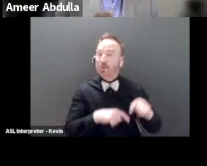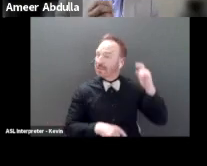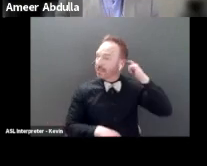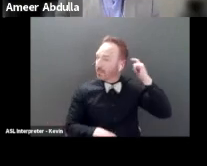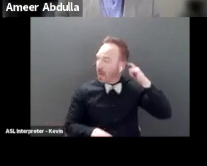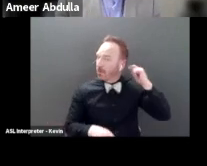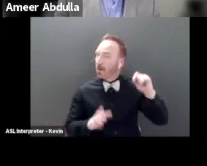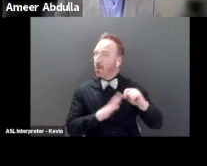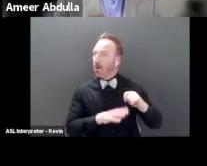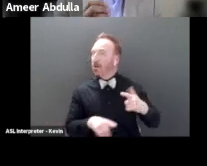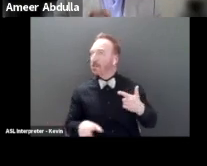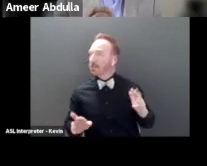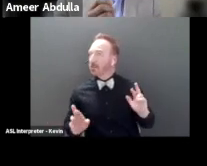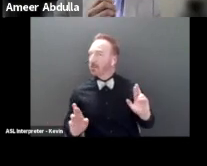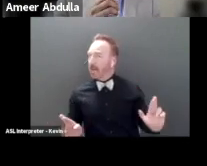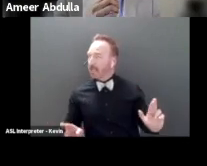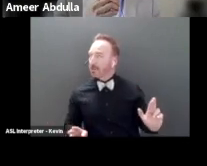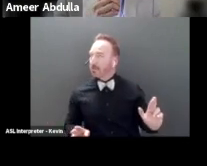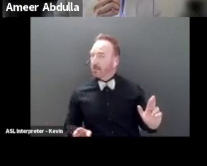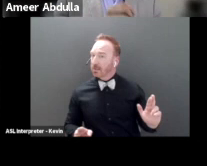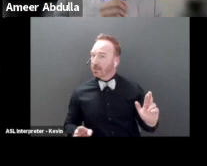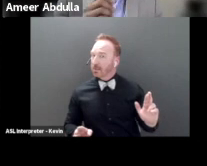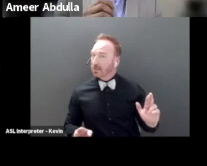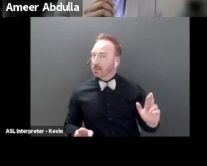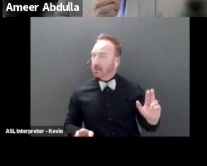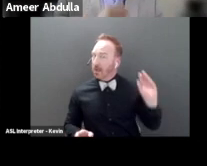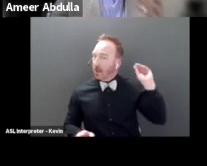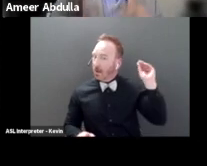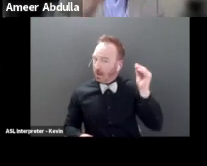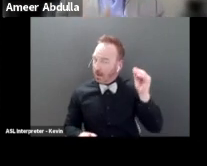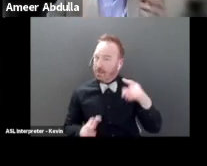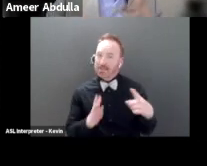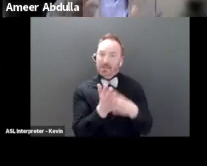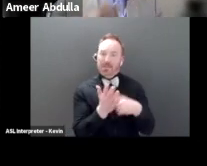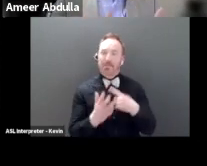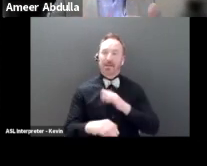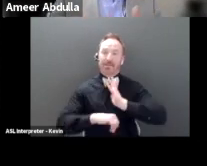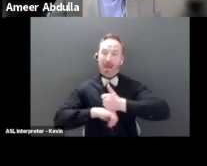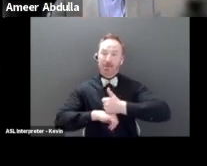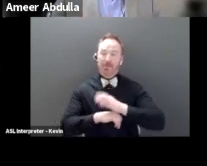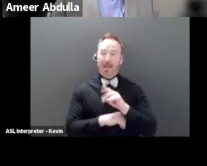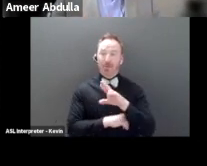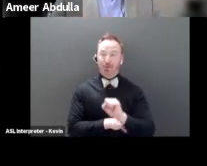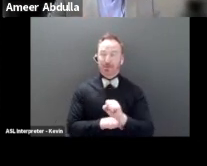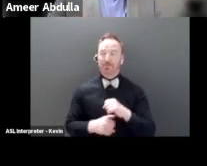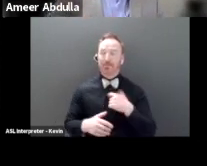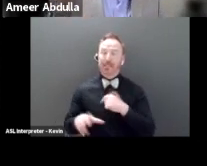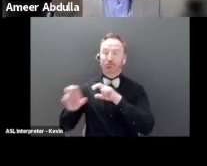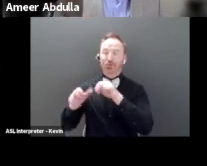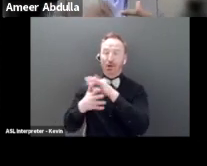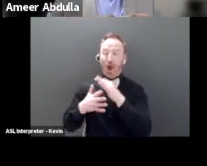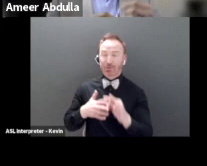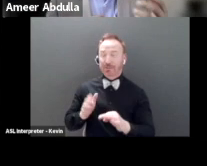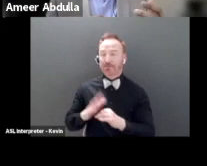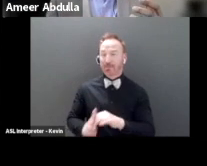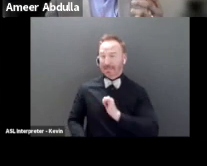there are a lot of circumstances where founders may grant a bunch of stock options themselves, or their